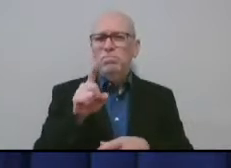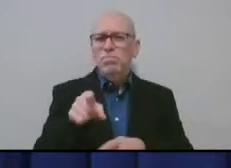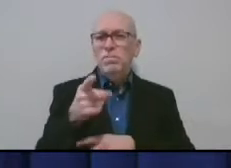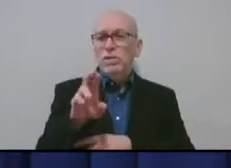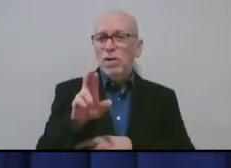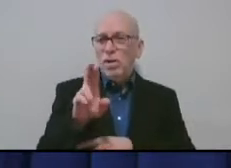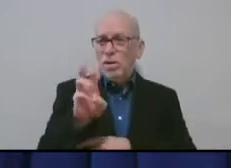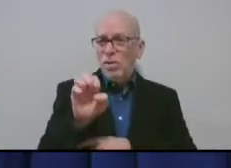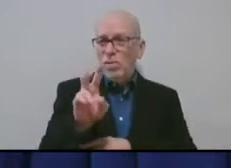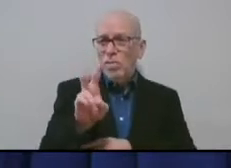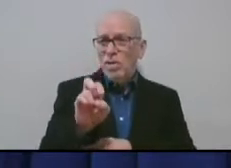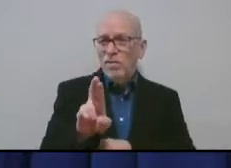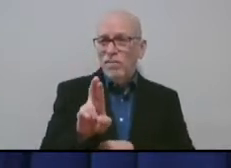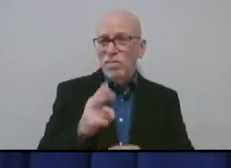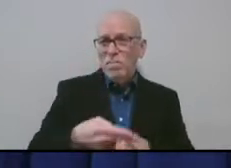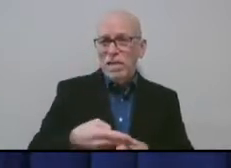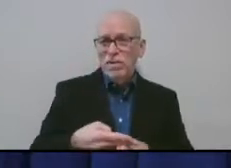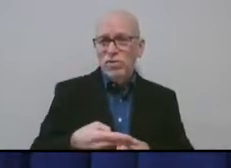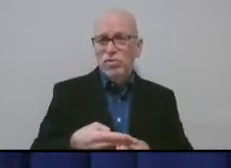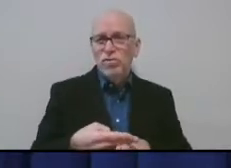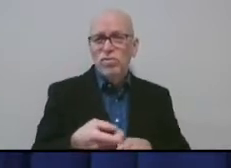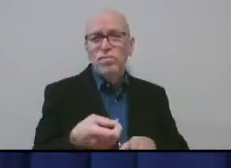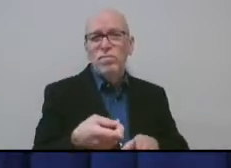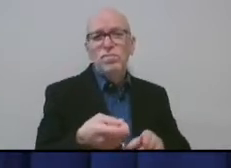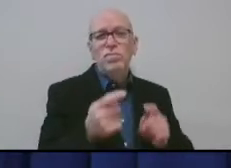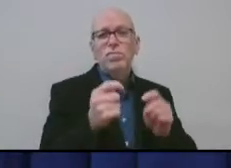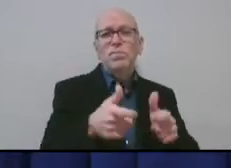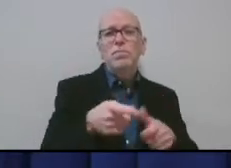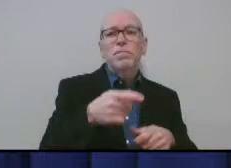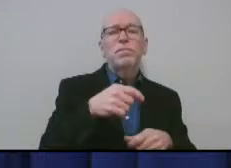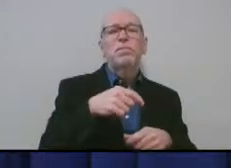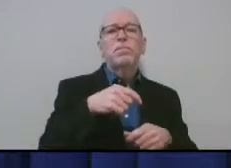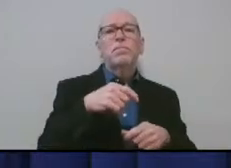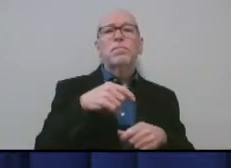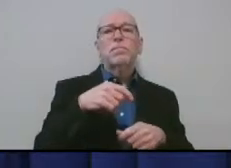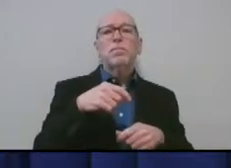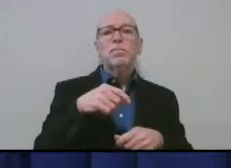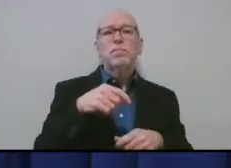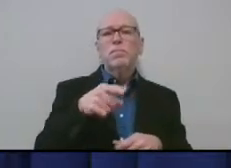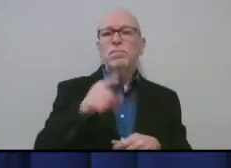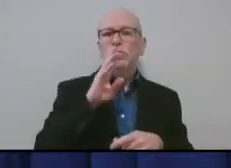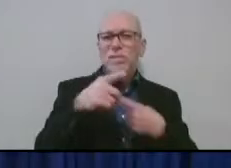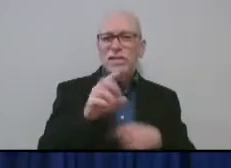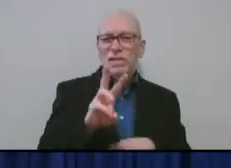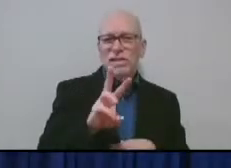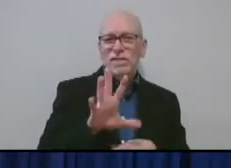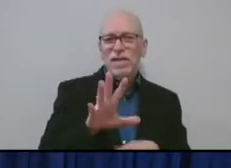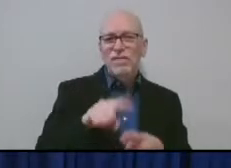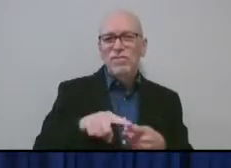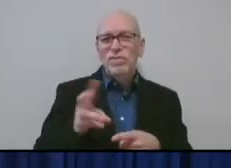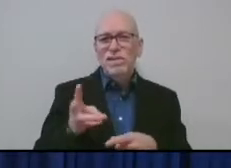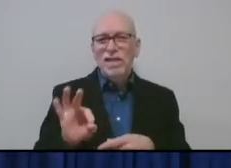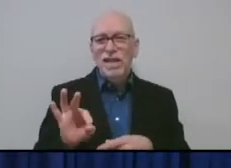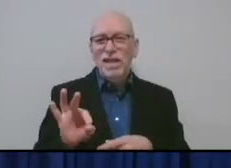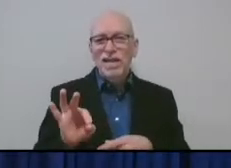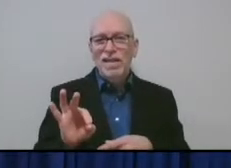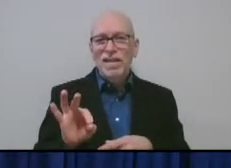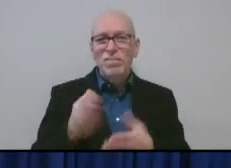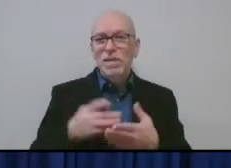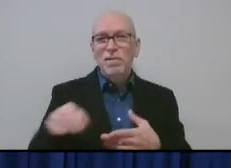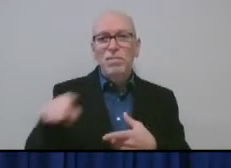Weaver mentioned very quickly, she talked about 65 to 69. I know that's probably perked a lot